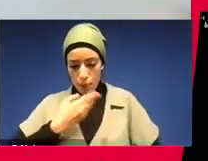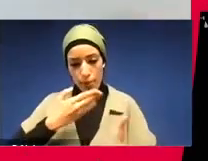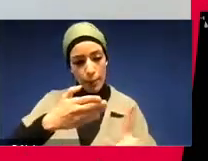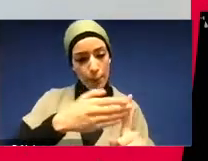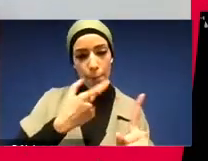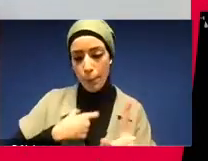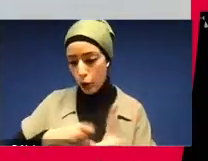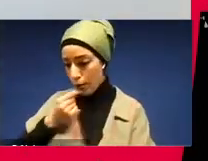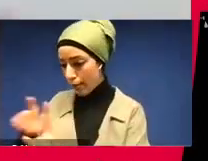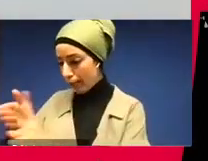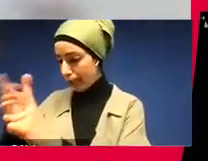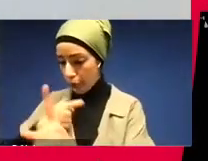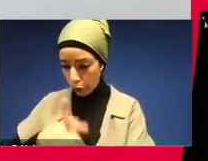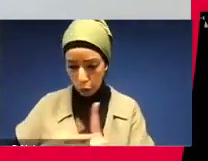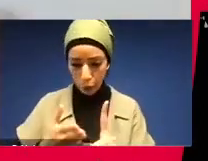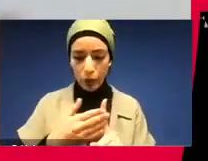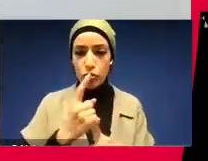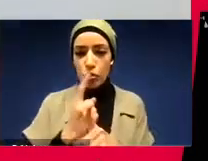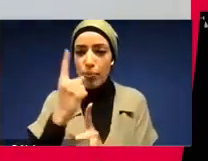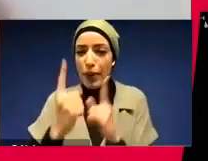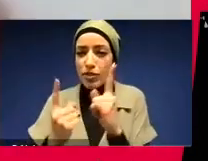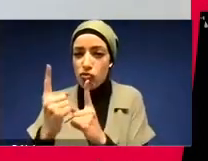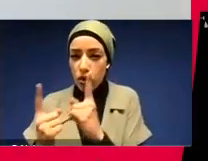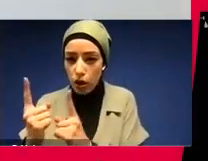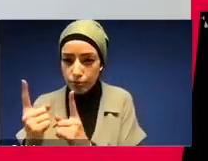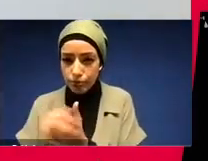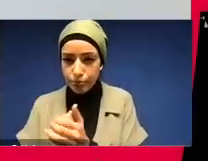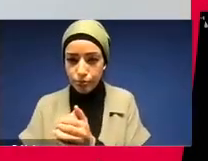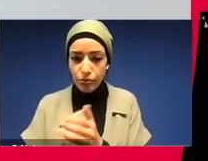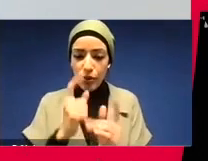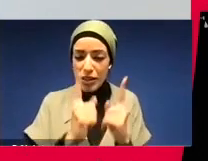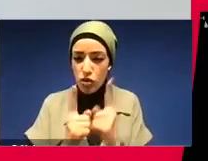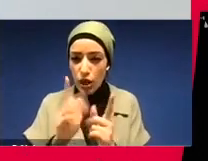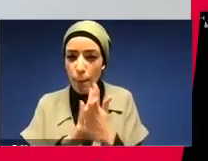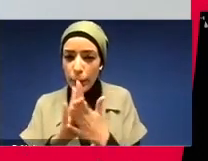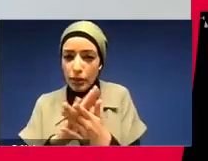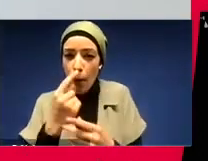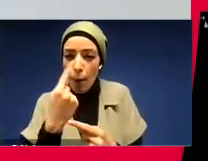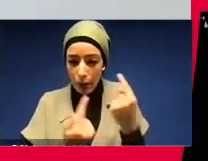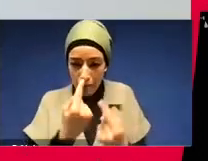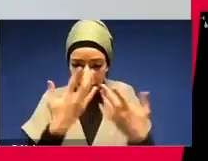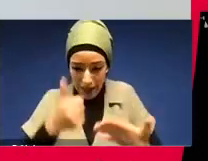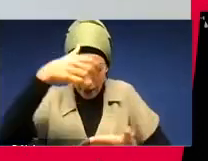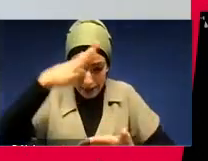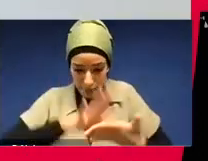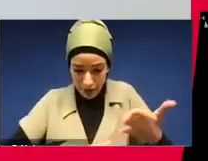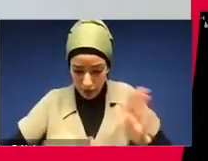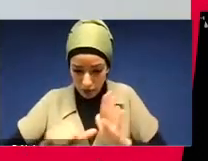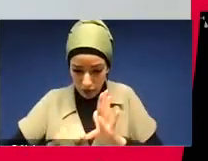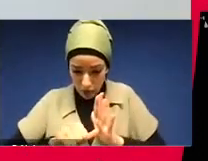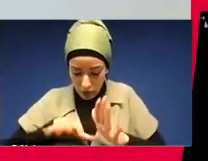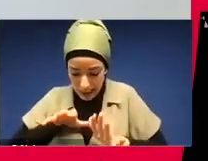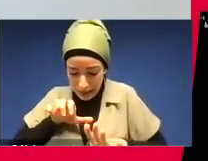the world. And by each other, I mean those of us who are undergoing these very difficult struggles and trying to come